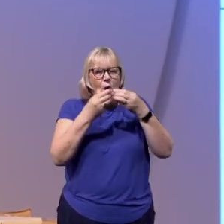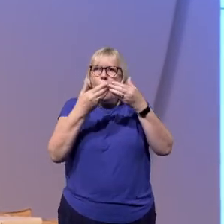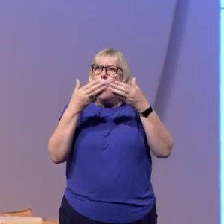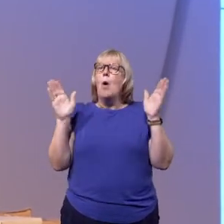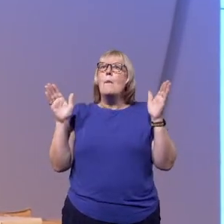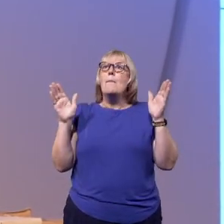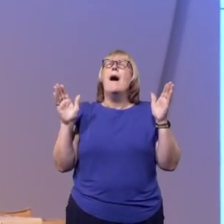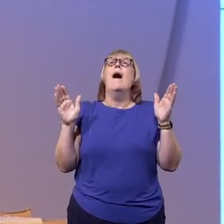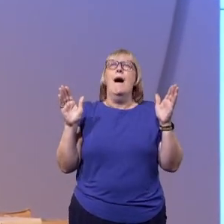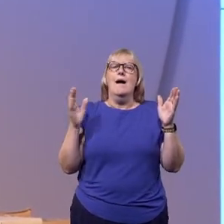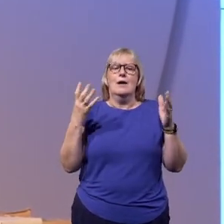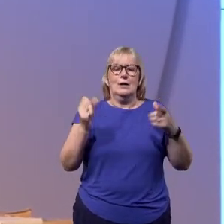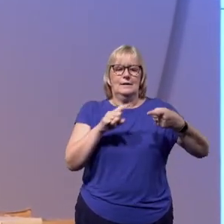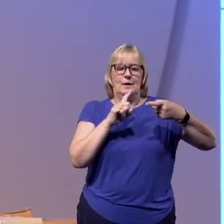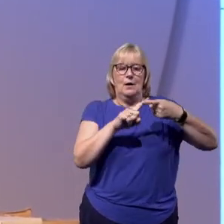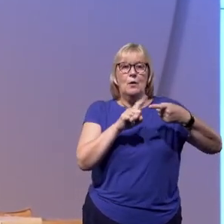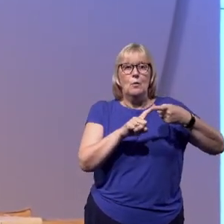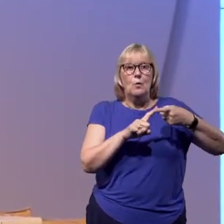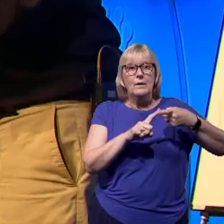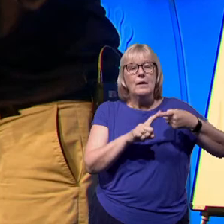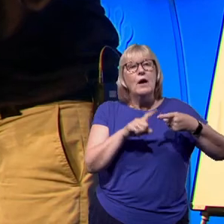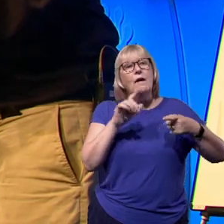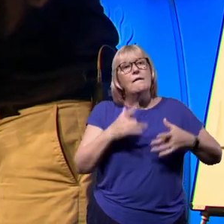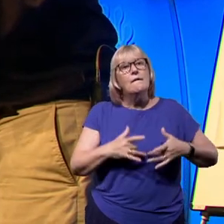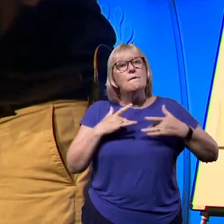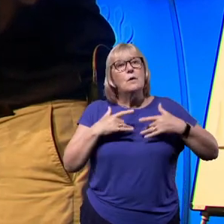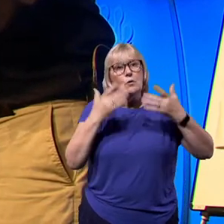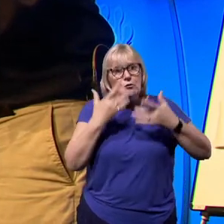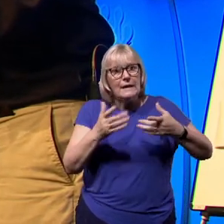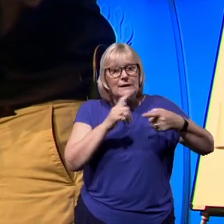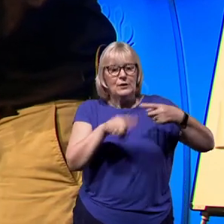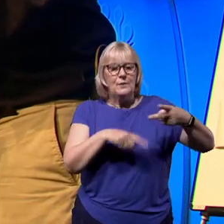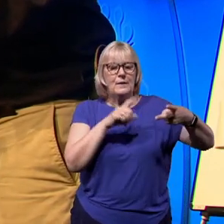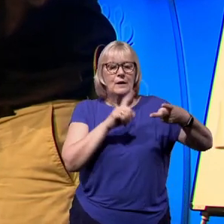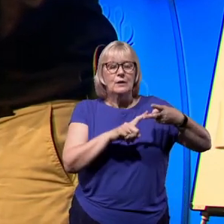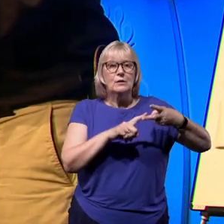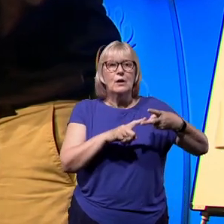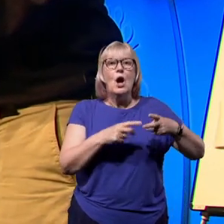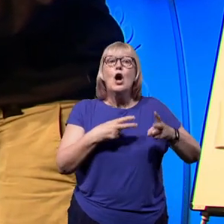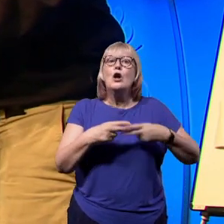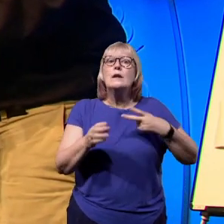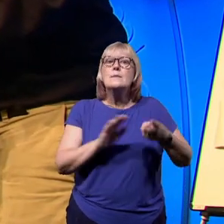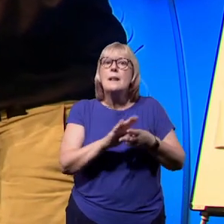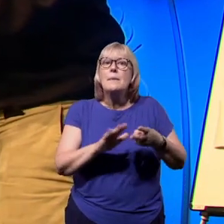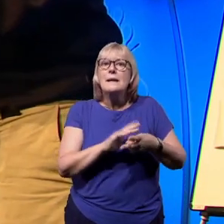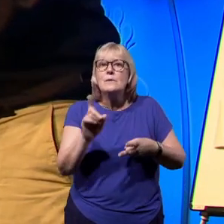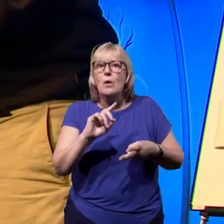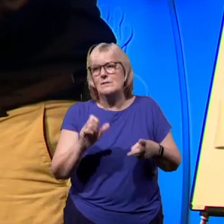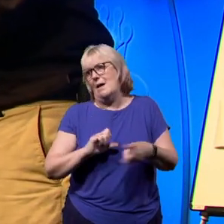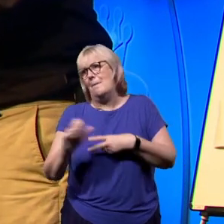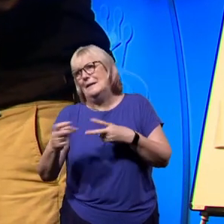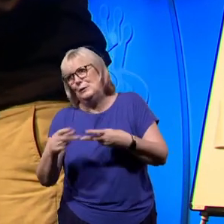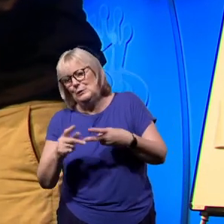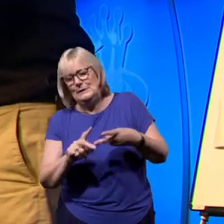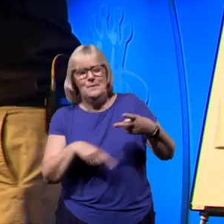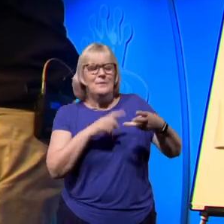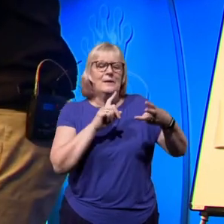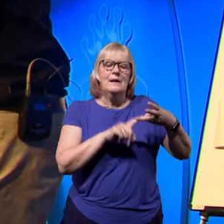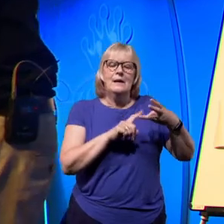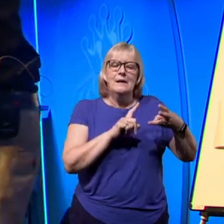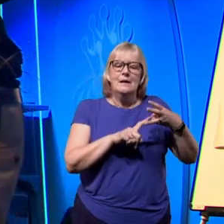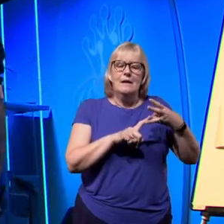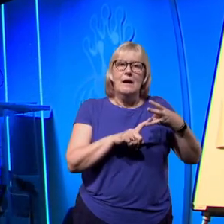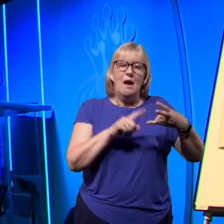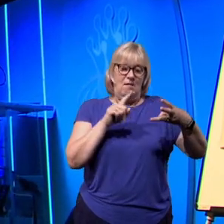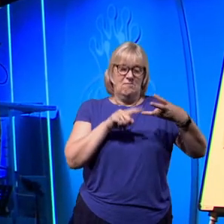So, number one, what's your experience of religion? Number two, what does the word gospel mean? The best news you've ever heard in your life. Number three, what's